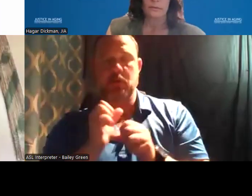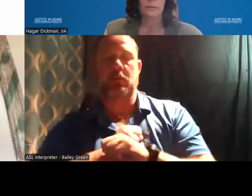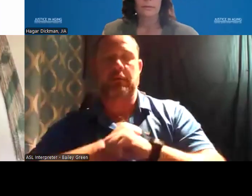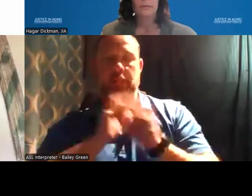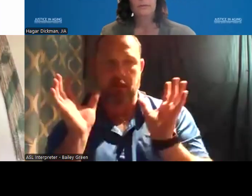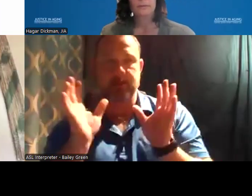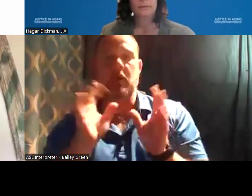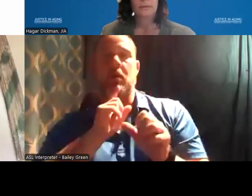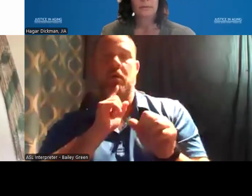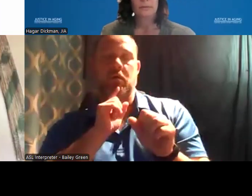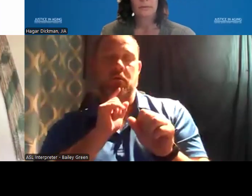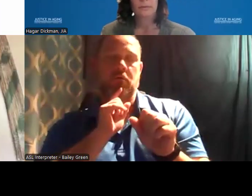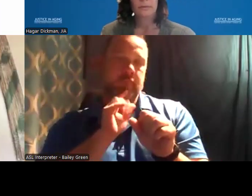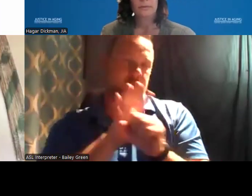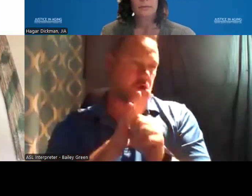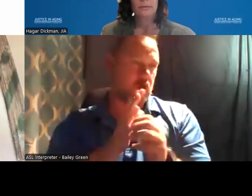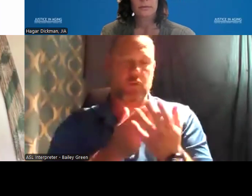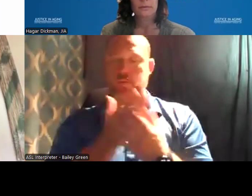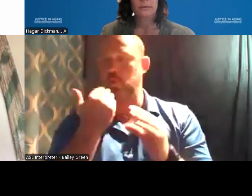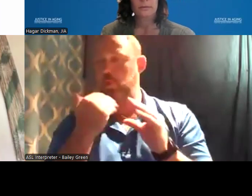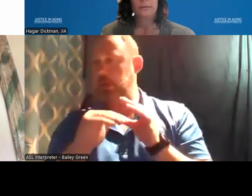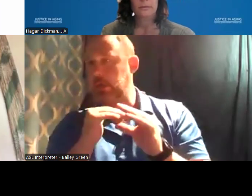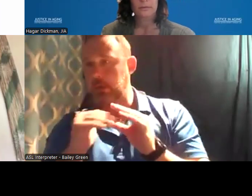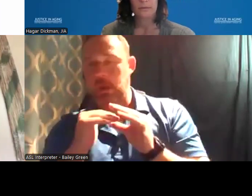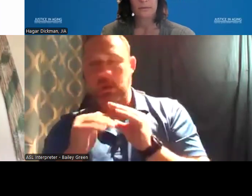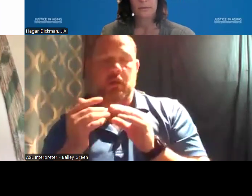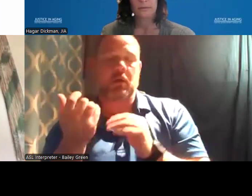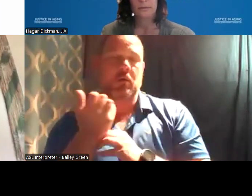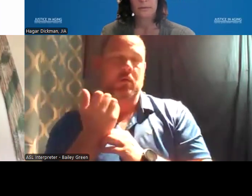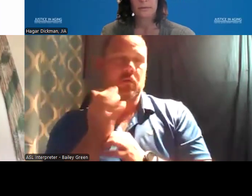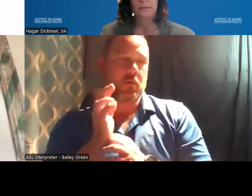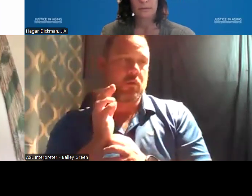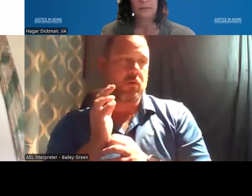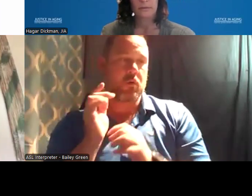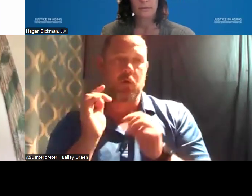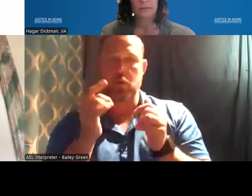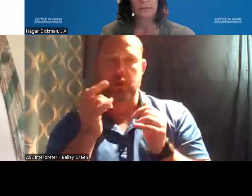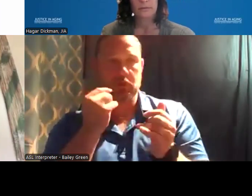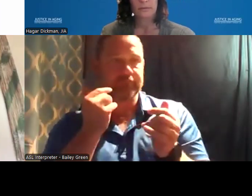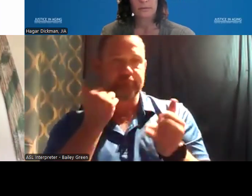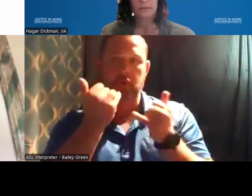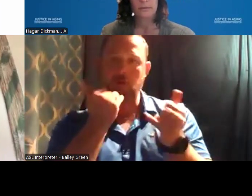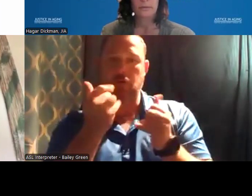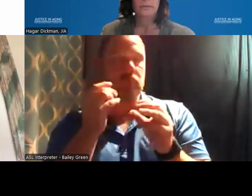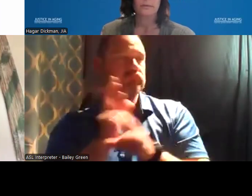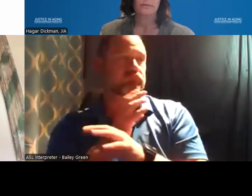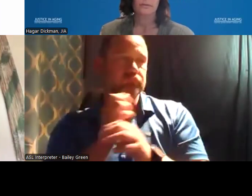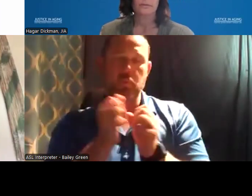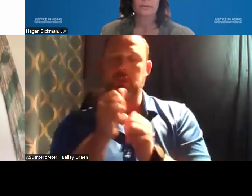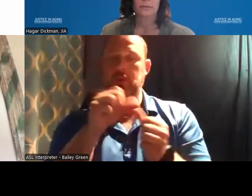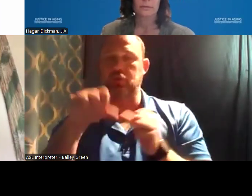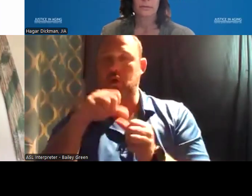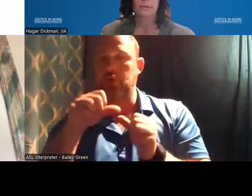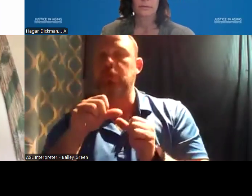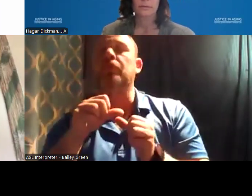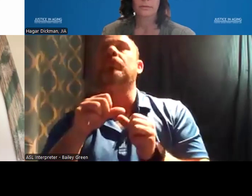or confirm, maybe either through email following or by a quick check-in call with each other about what you want to